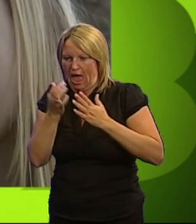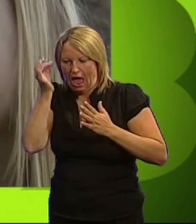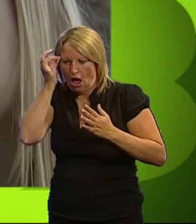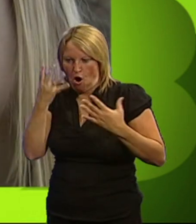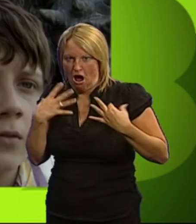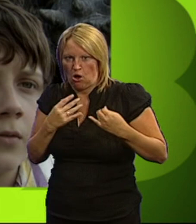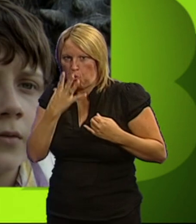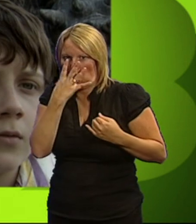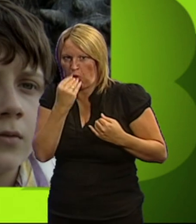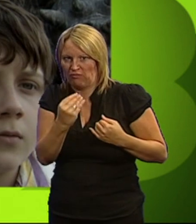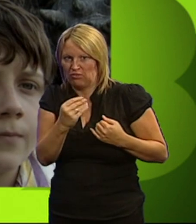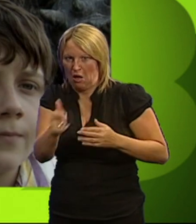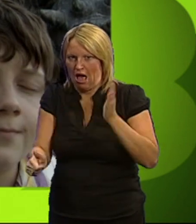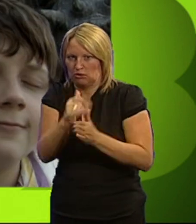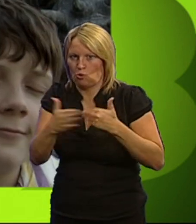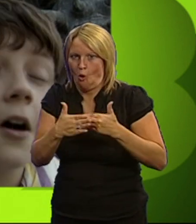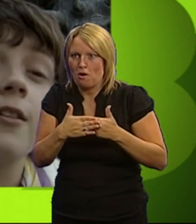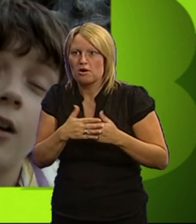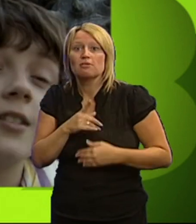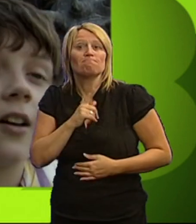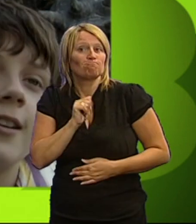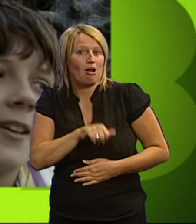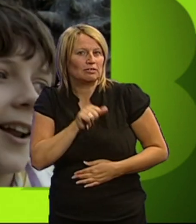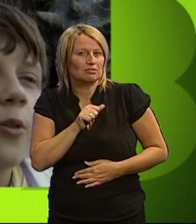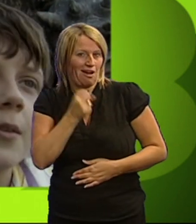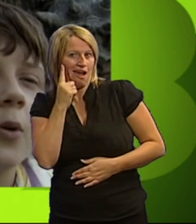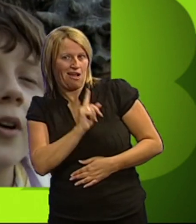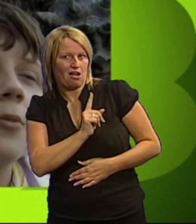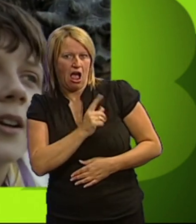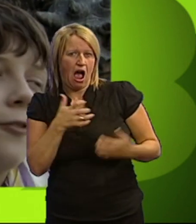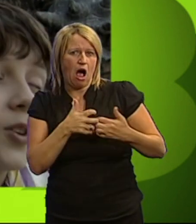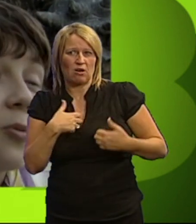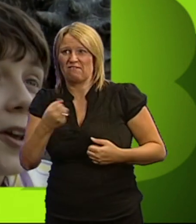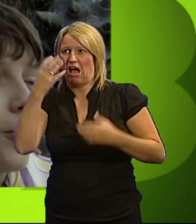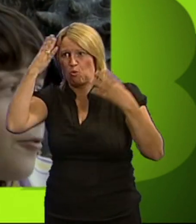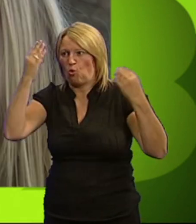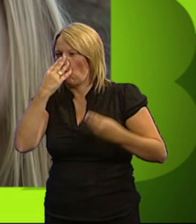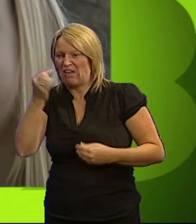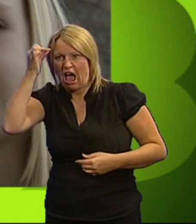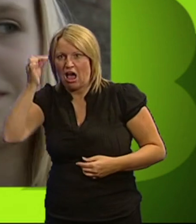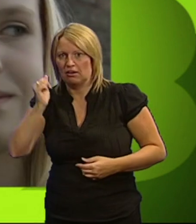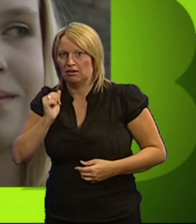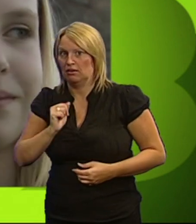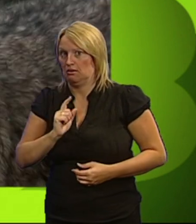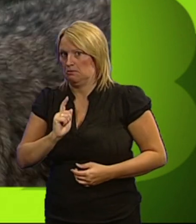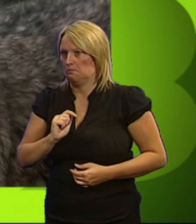that werewolf, Magda would be straight out the door. Nice idea, Chloe, but where are we going to find werewolf hair?